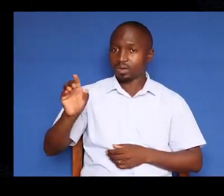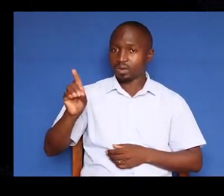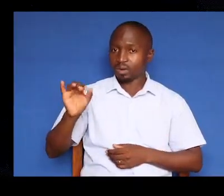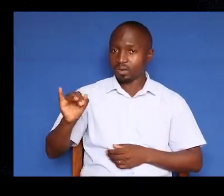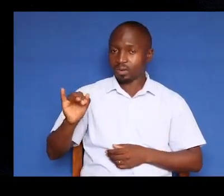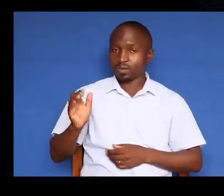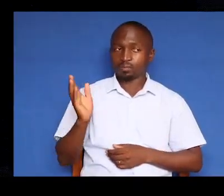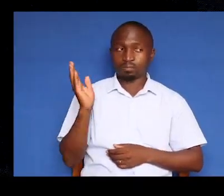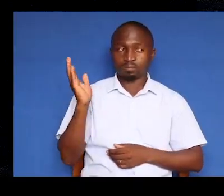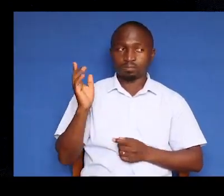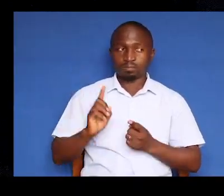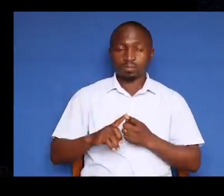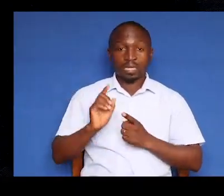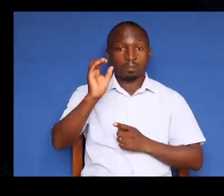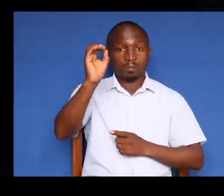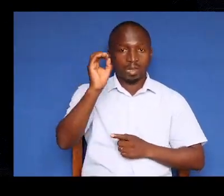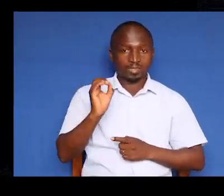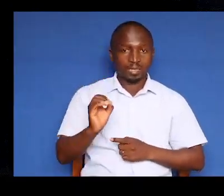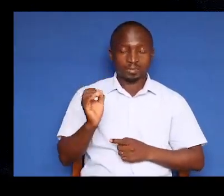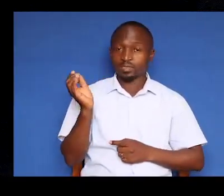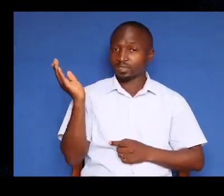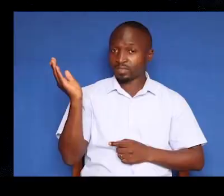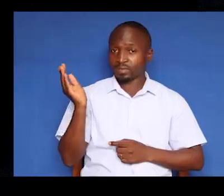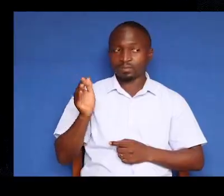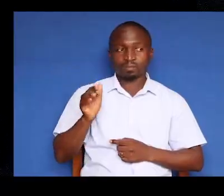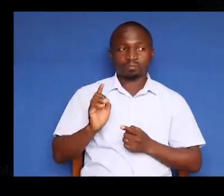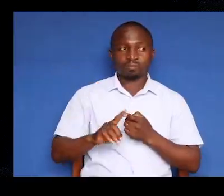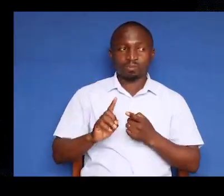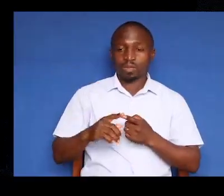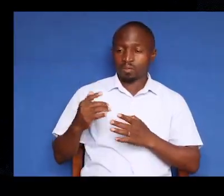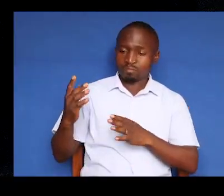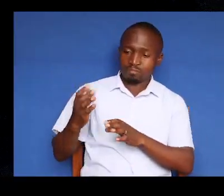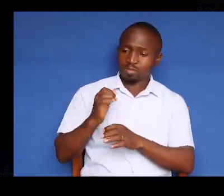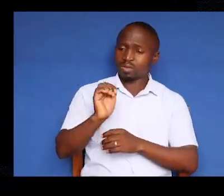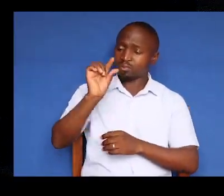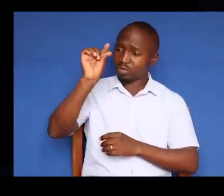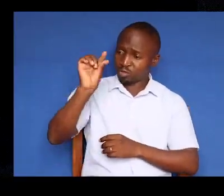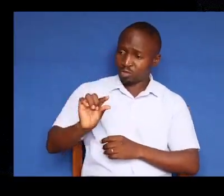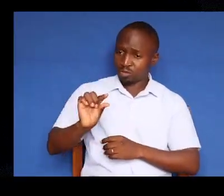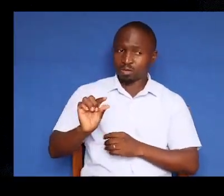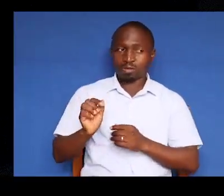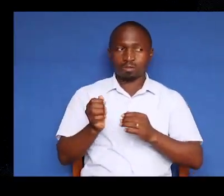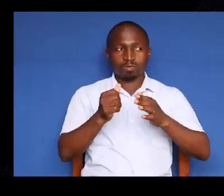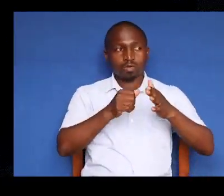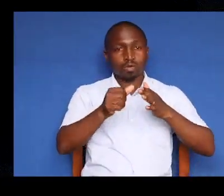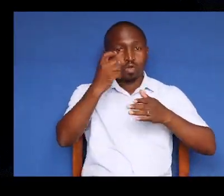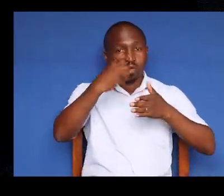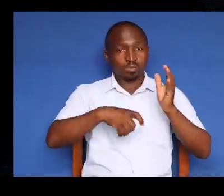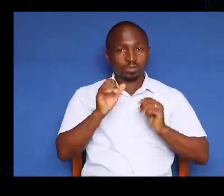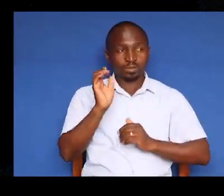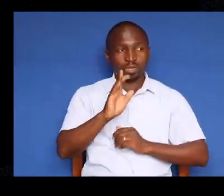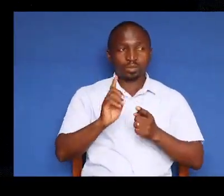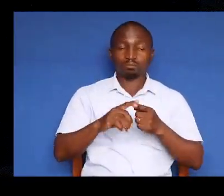this is in form of percentage. Gerard with low income is taxed